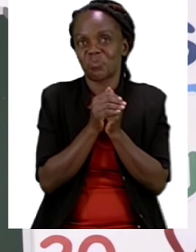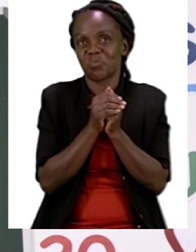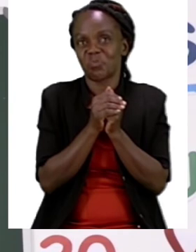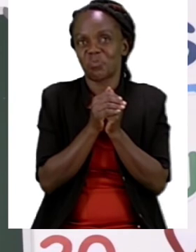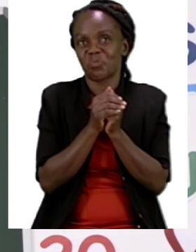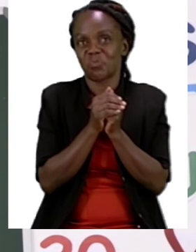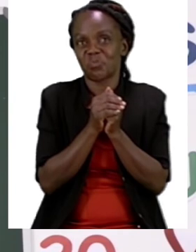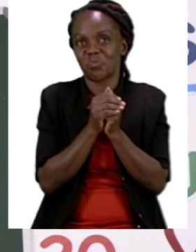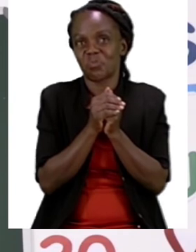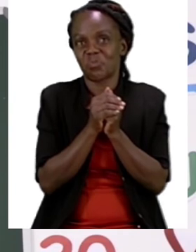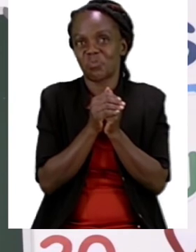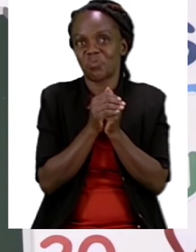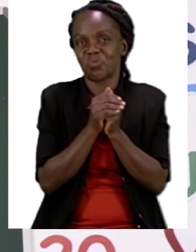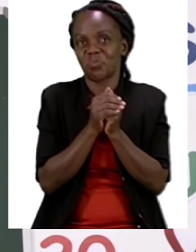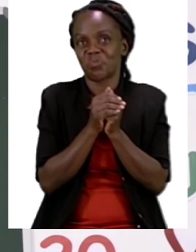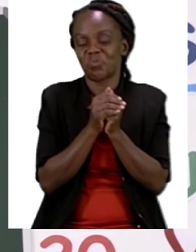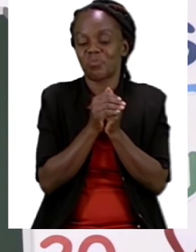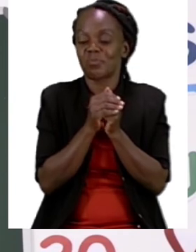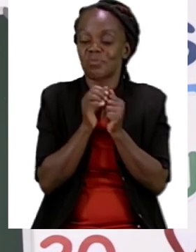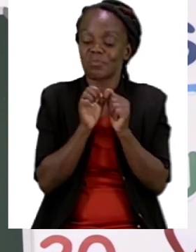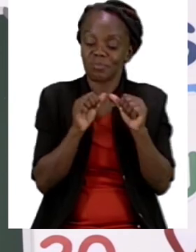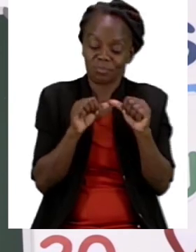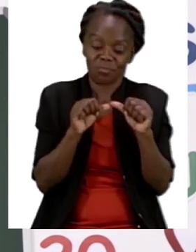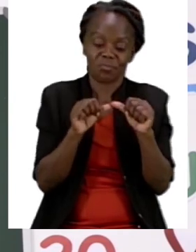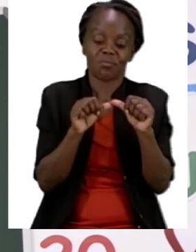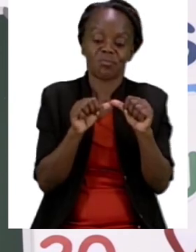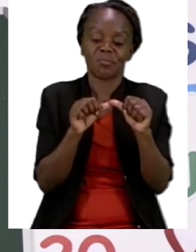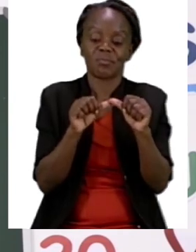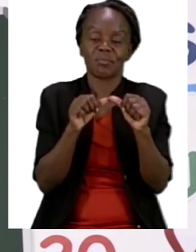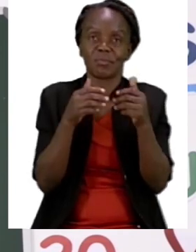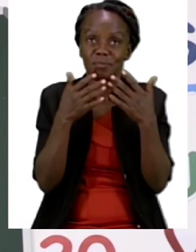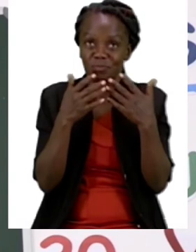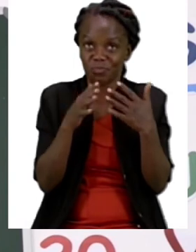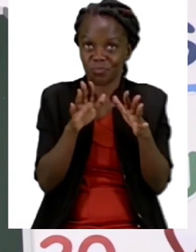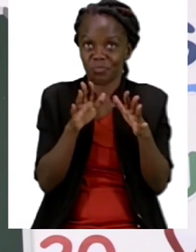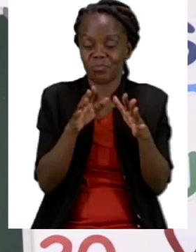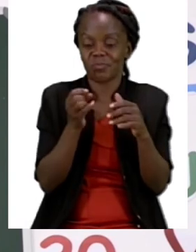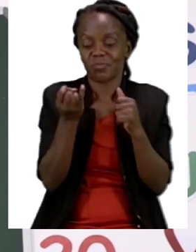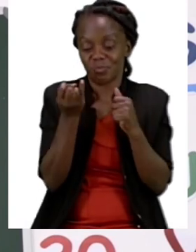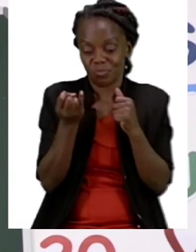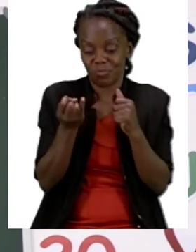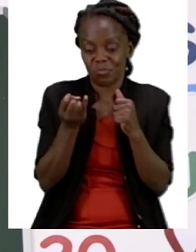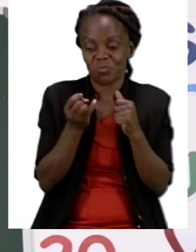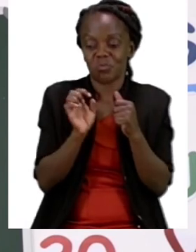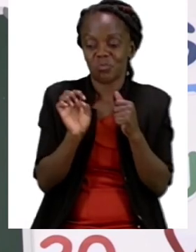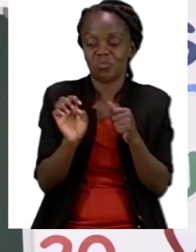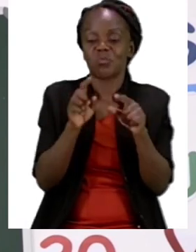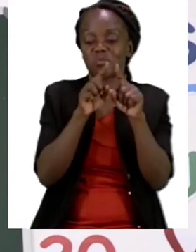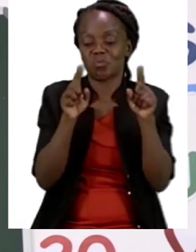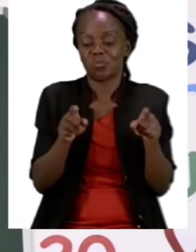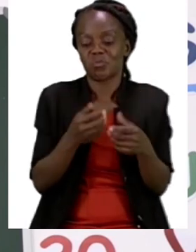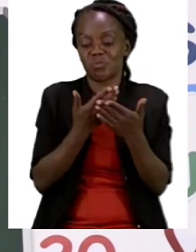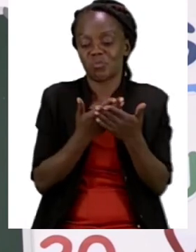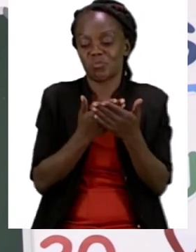is going to be up to you to finish off the picture. And when you are done, boys and girls, if you have time, you